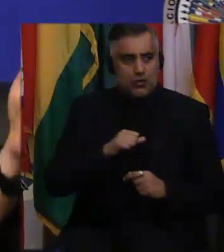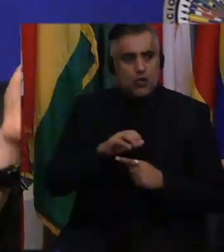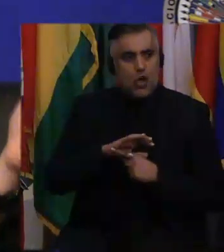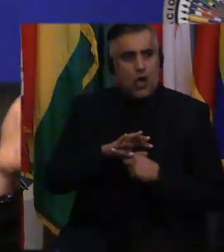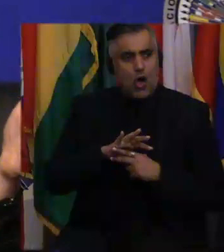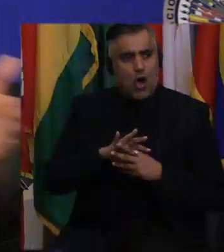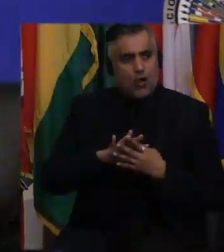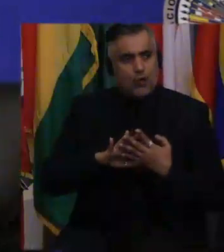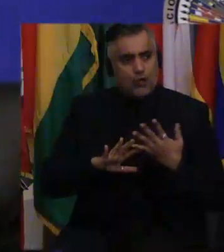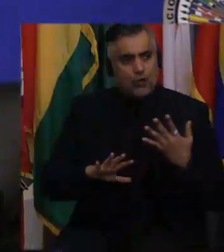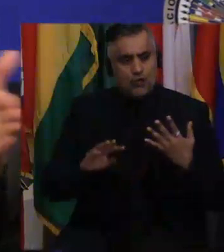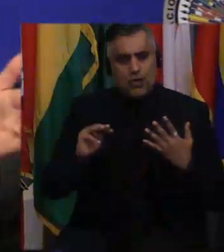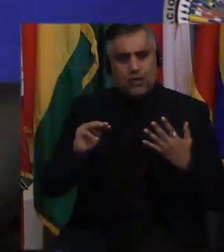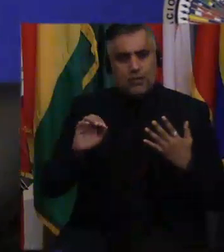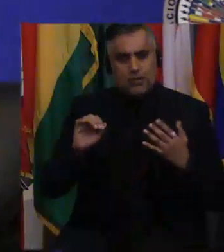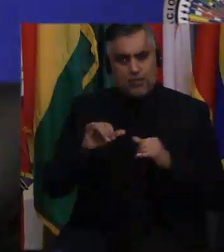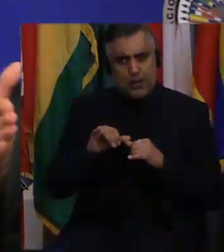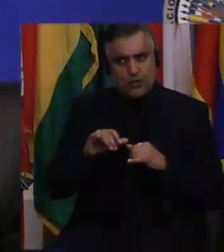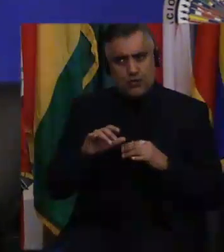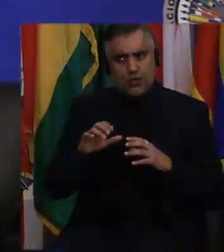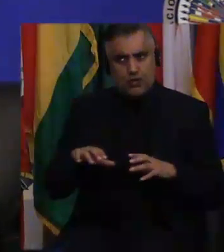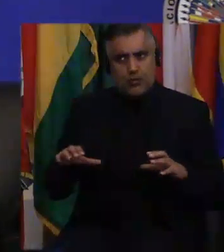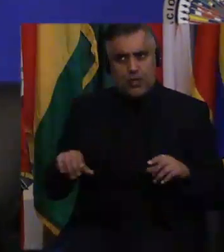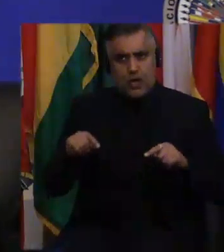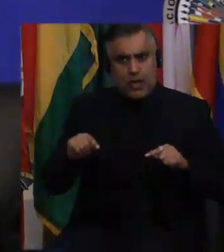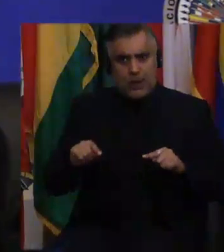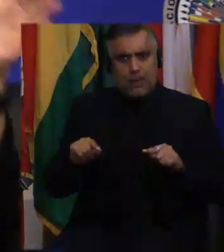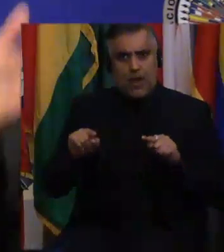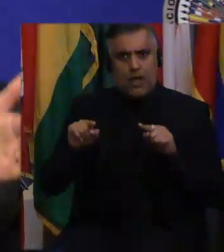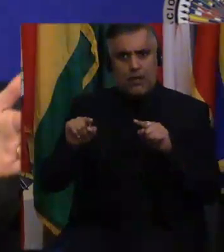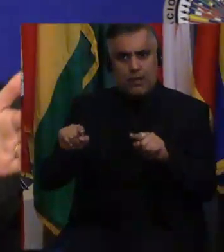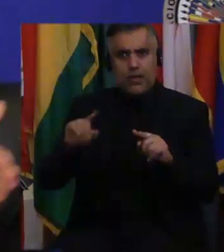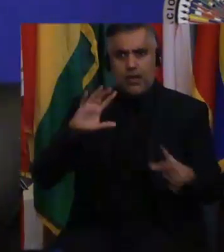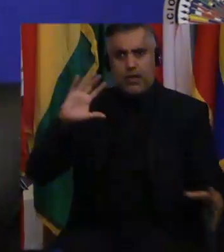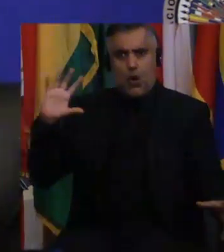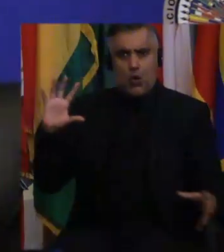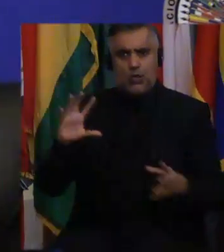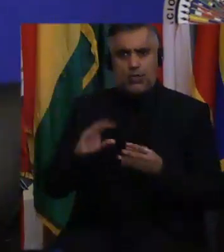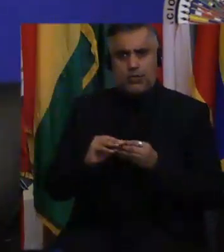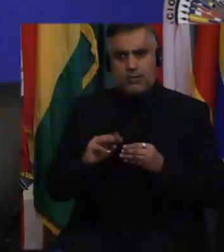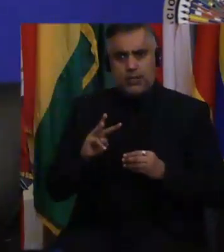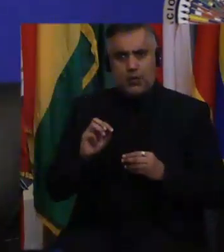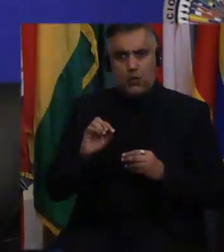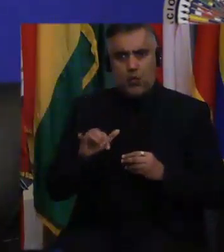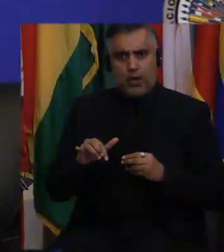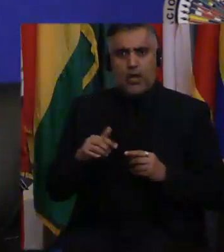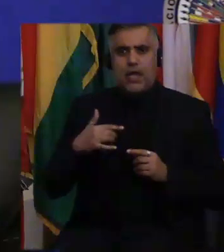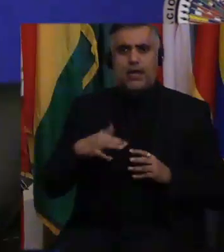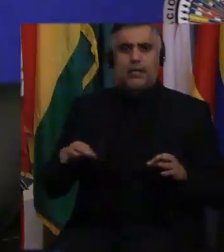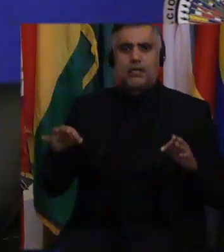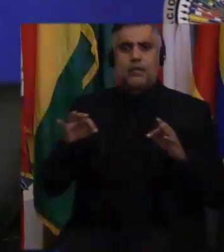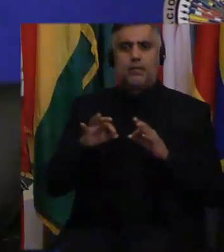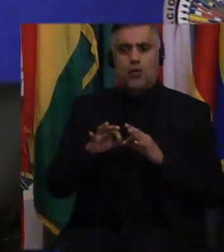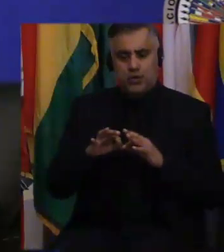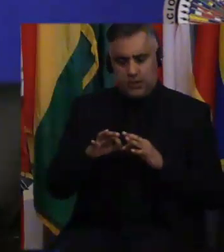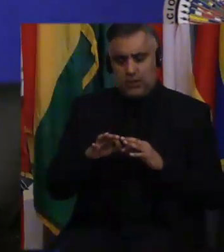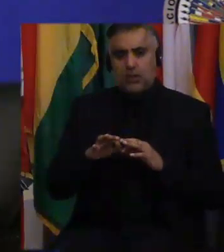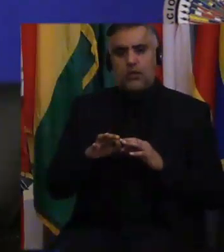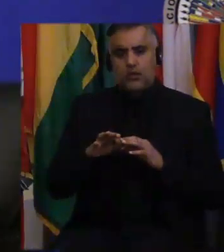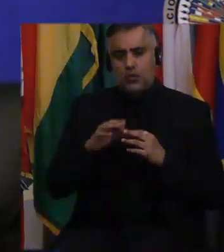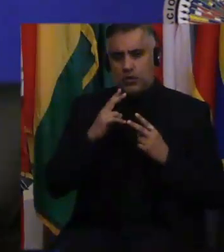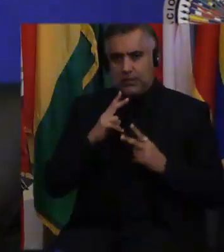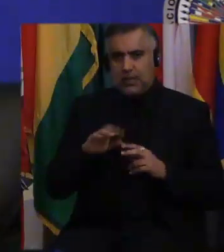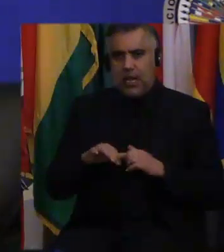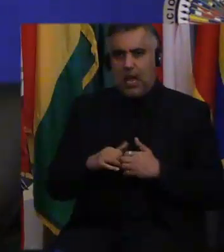All those measures should be done in parallel, in a holistic manner. And it is really important then to